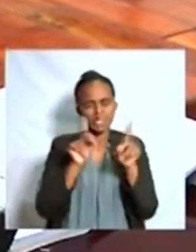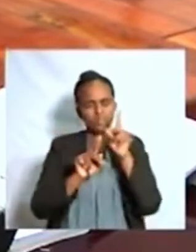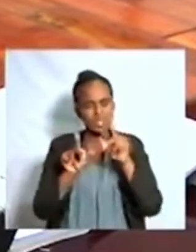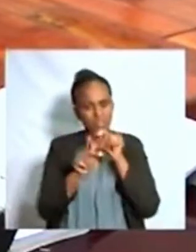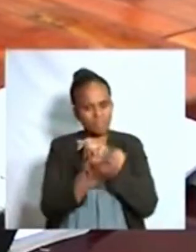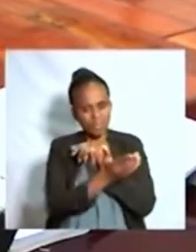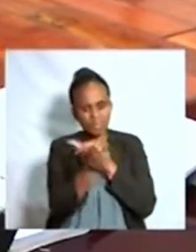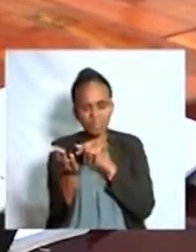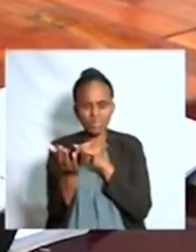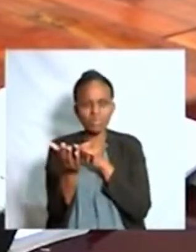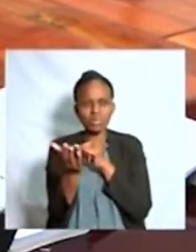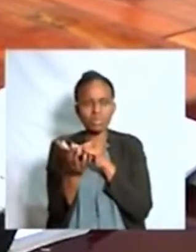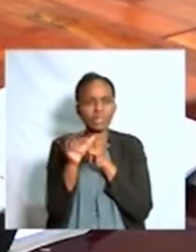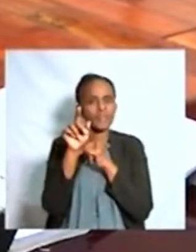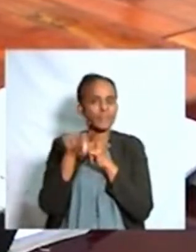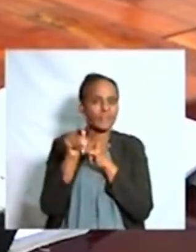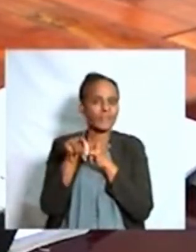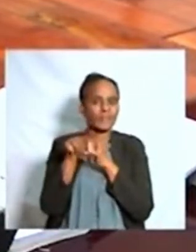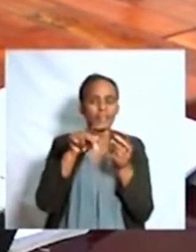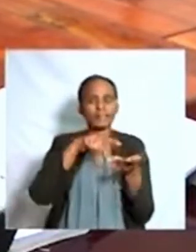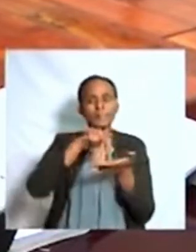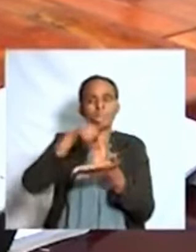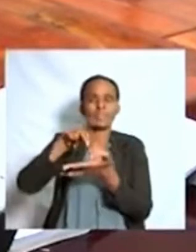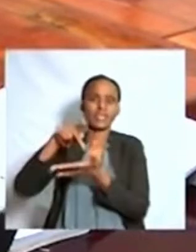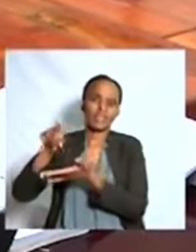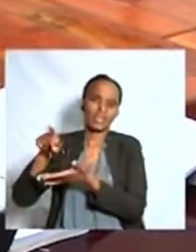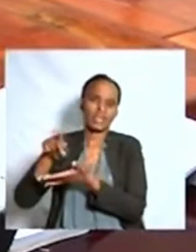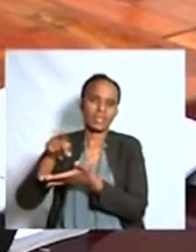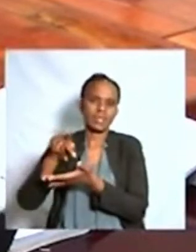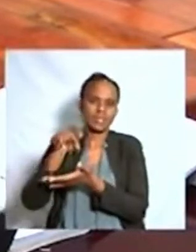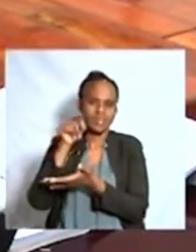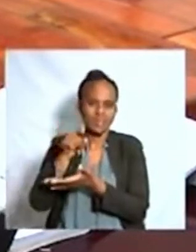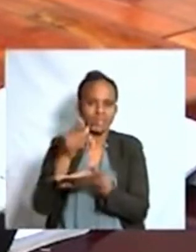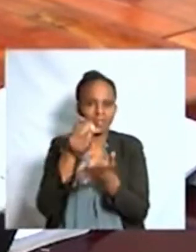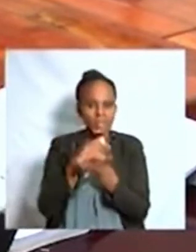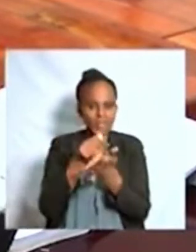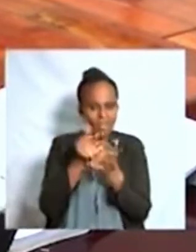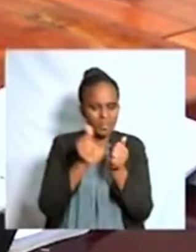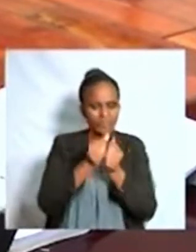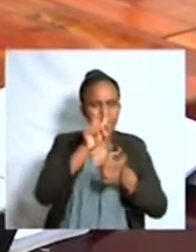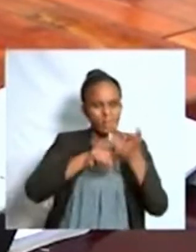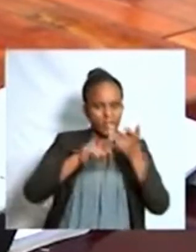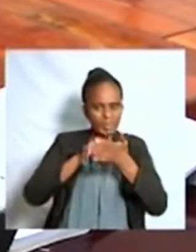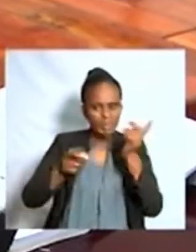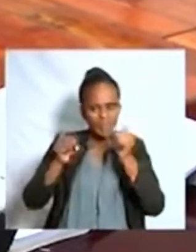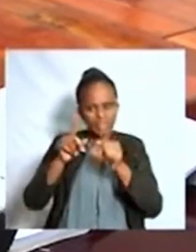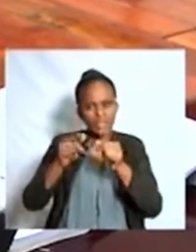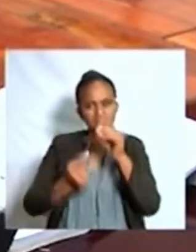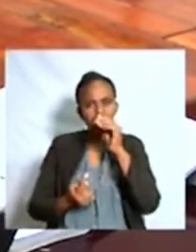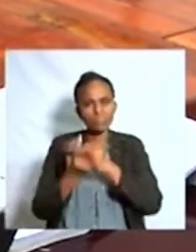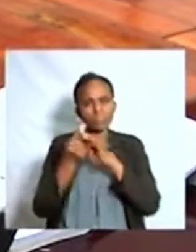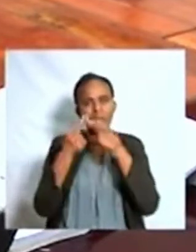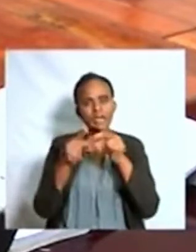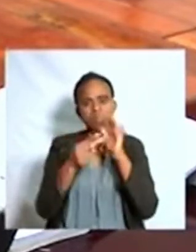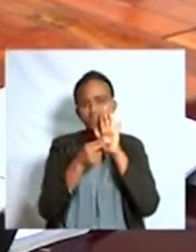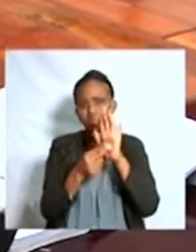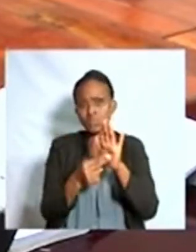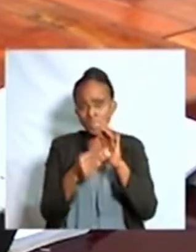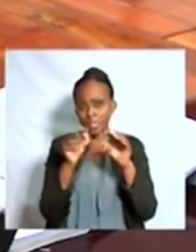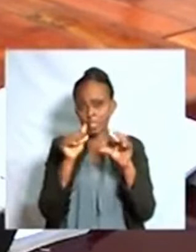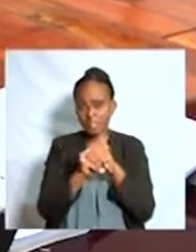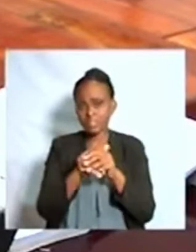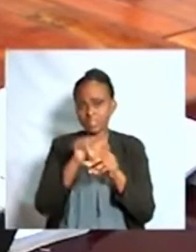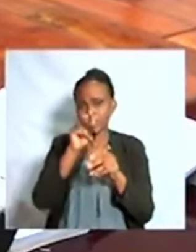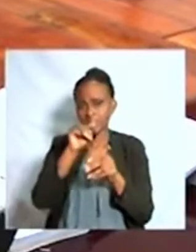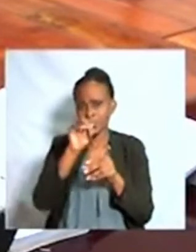on the need to pay for municipal fees and charges as and when they fall due. As indicated in our